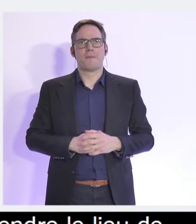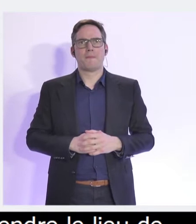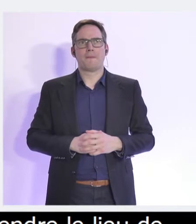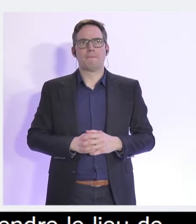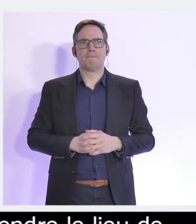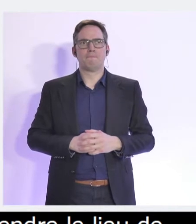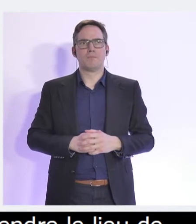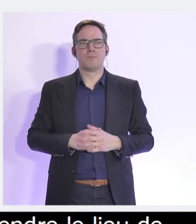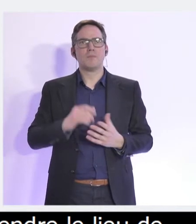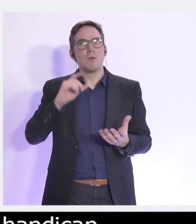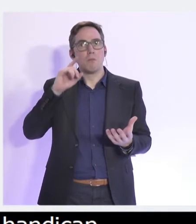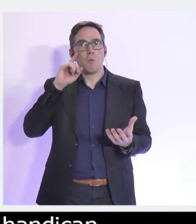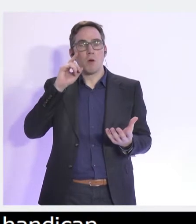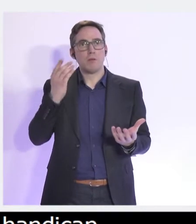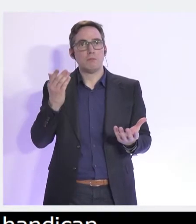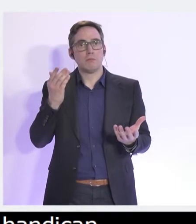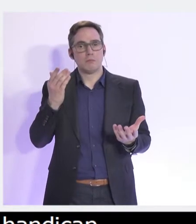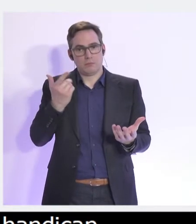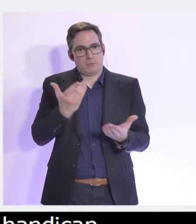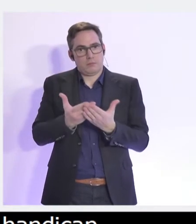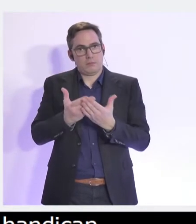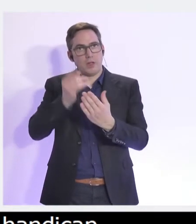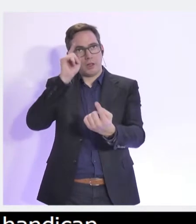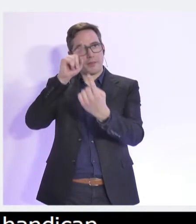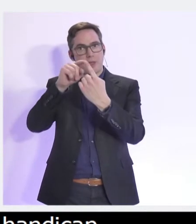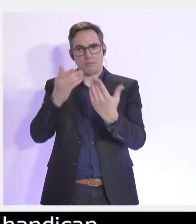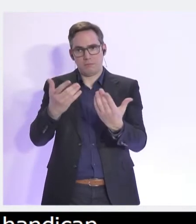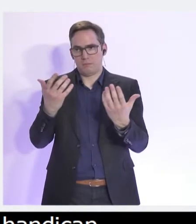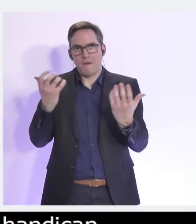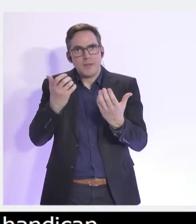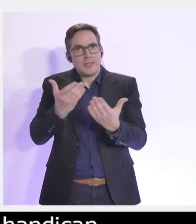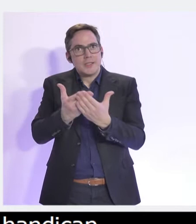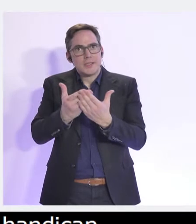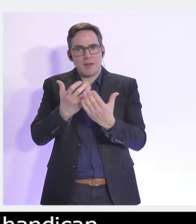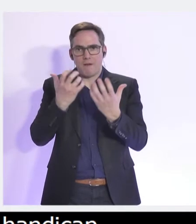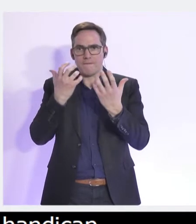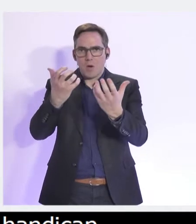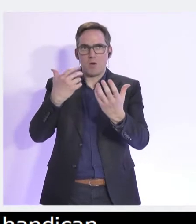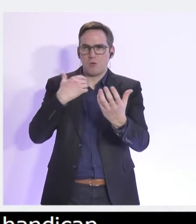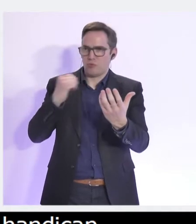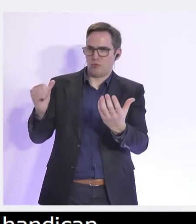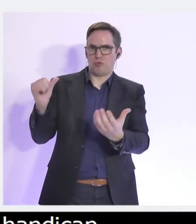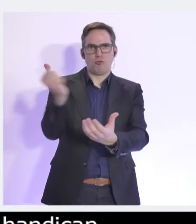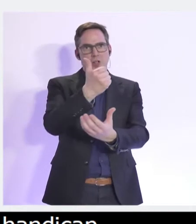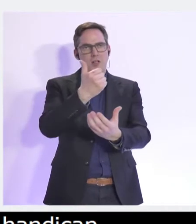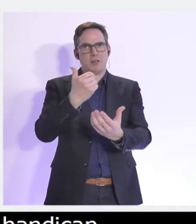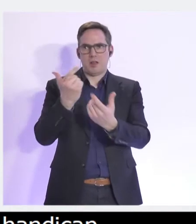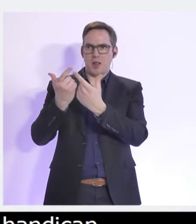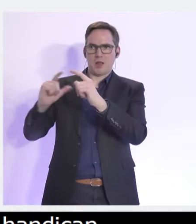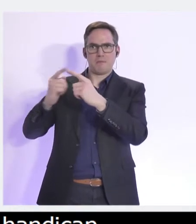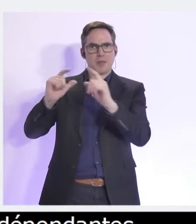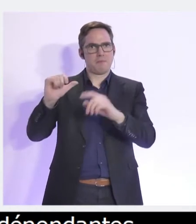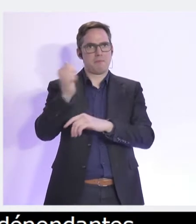about, in the sense of every person being able to live his or her own life in the way which they want